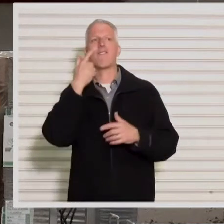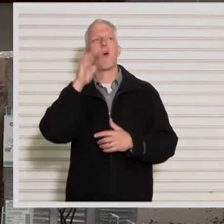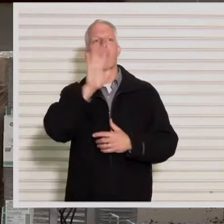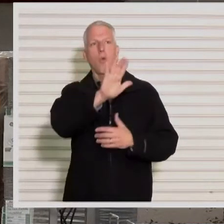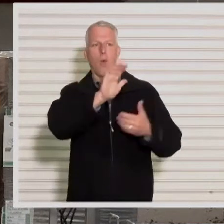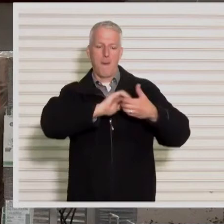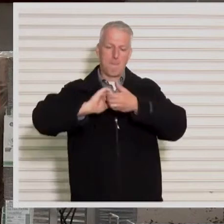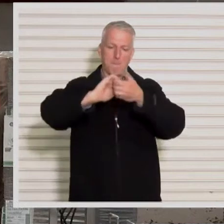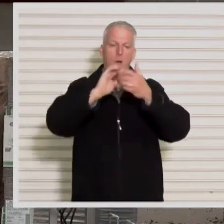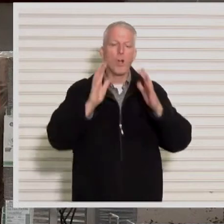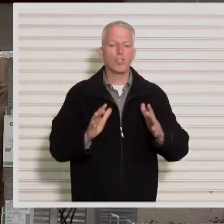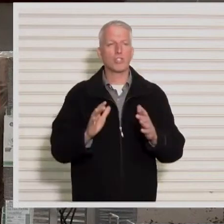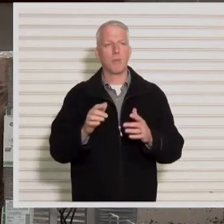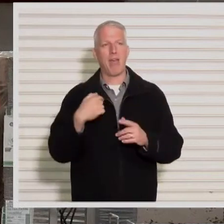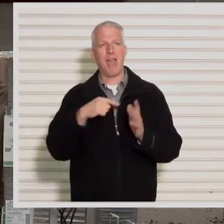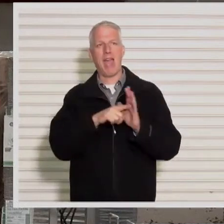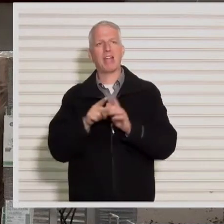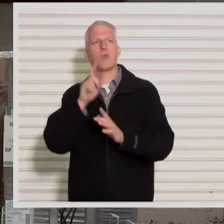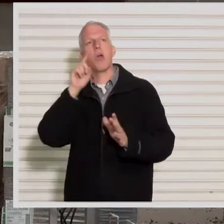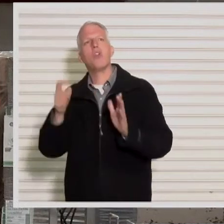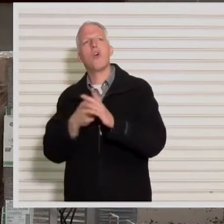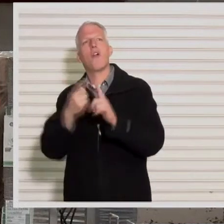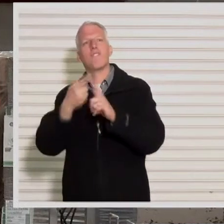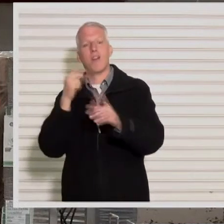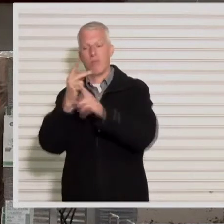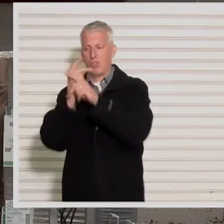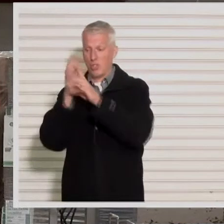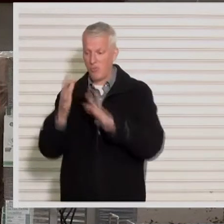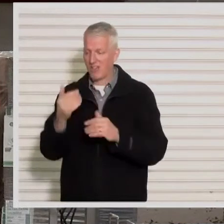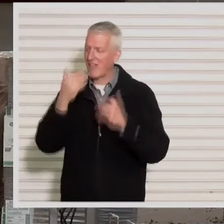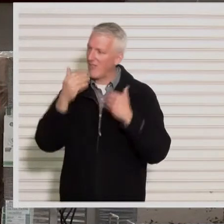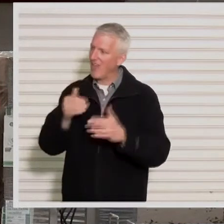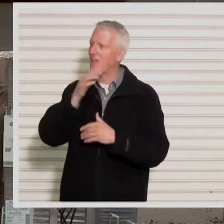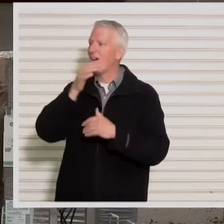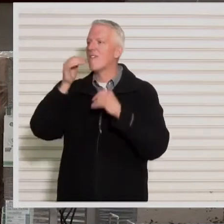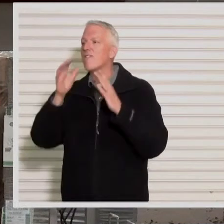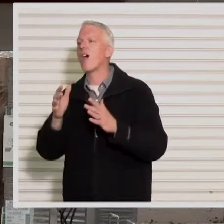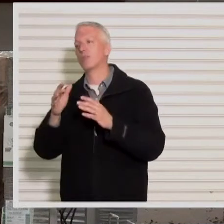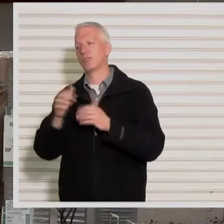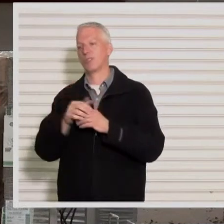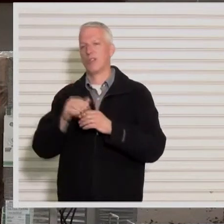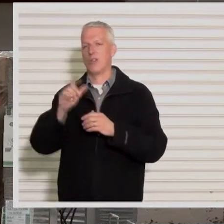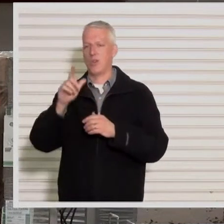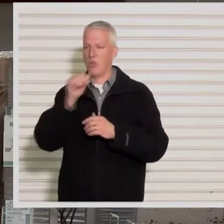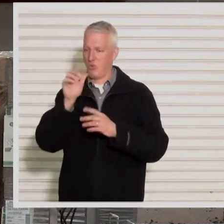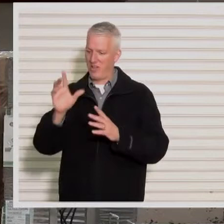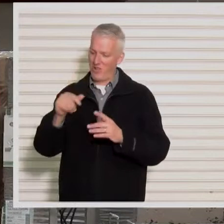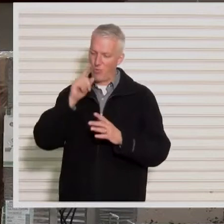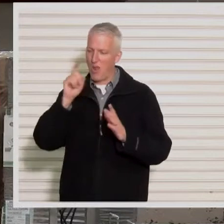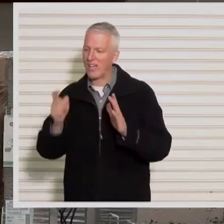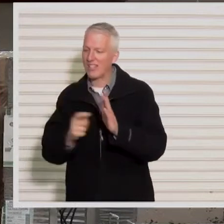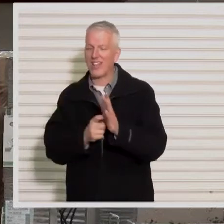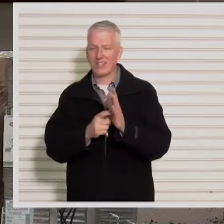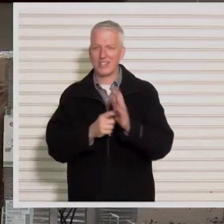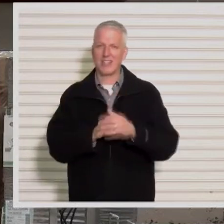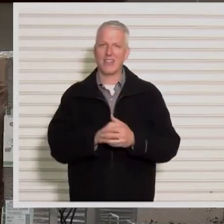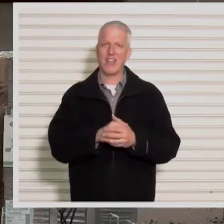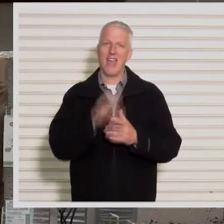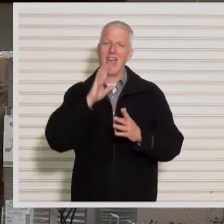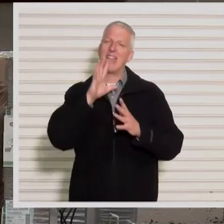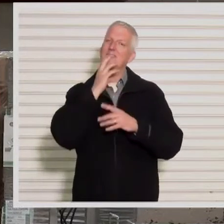partnership. As it was noted by the supervisors, thank you to the farmers, the ranchers. Thank you for recognizing